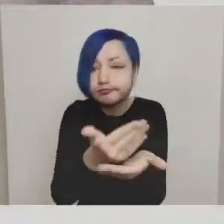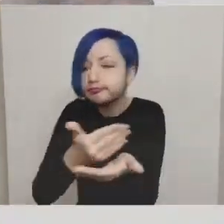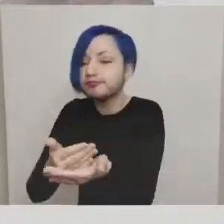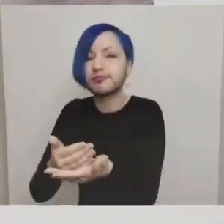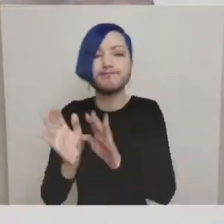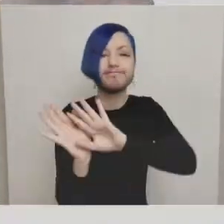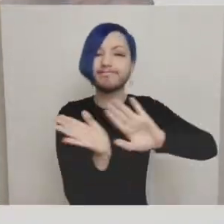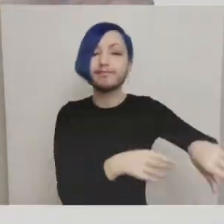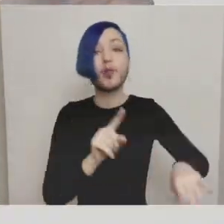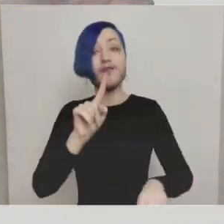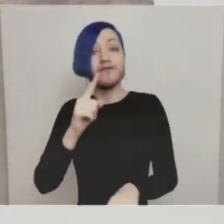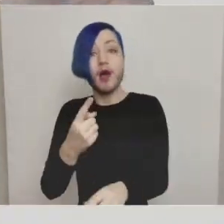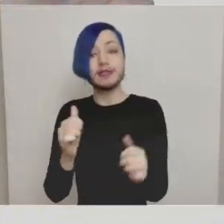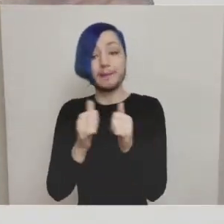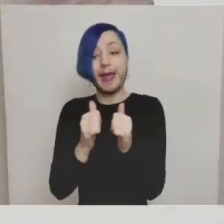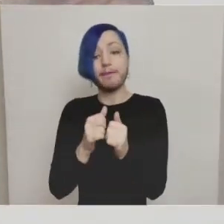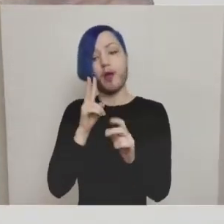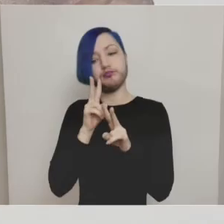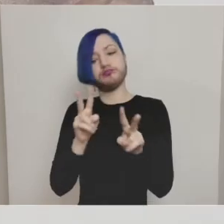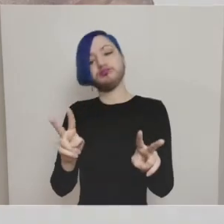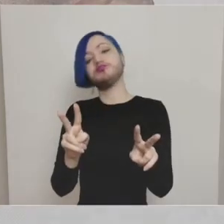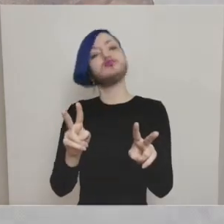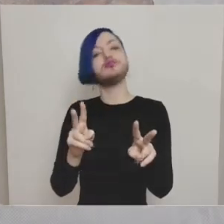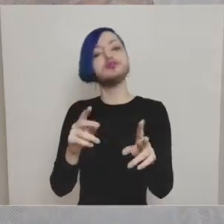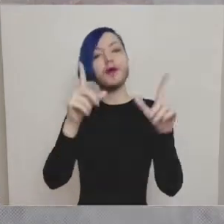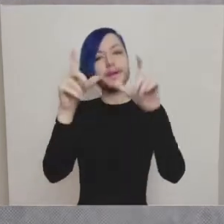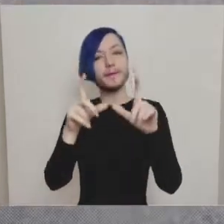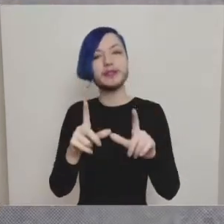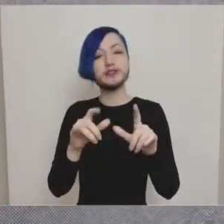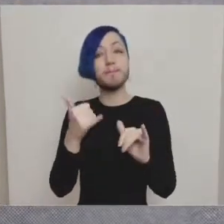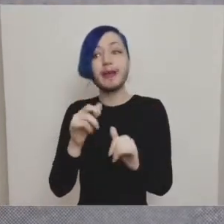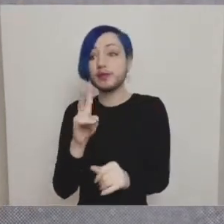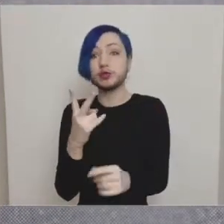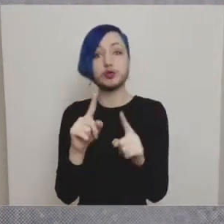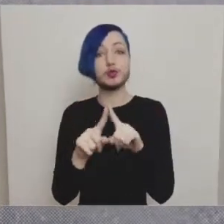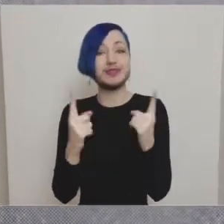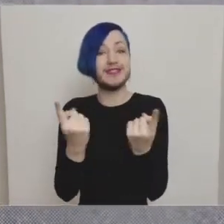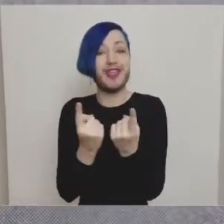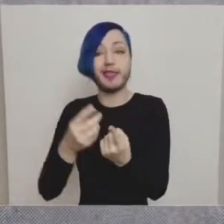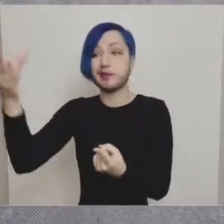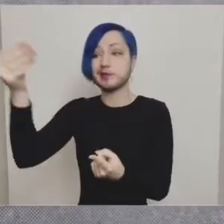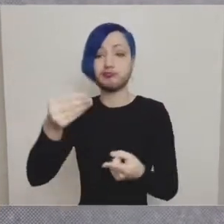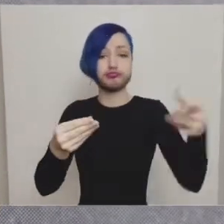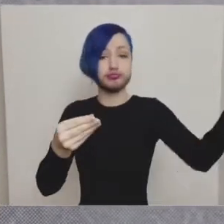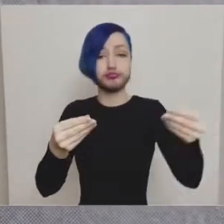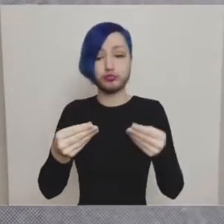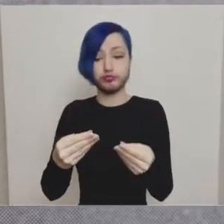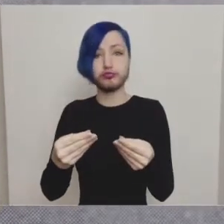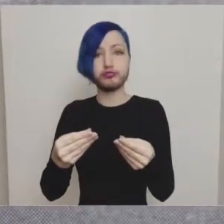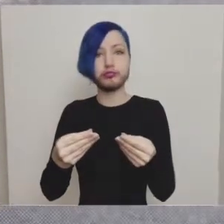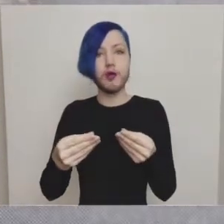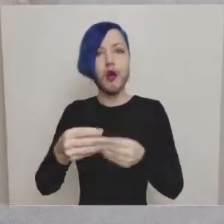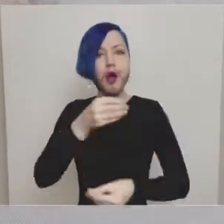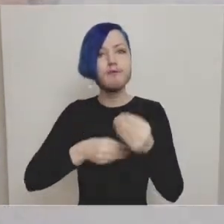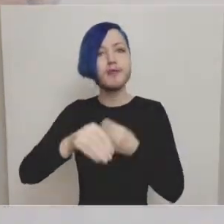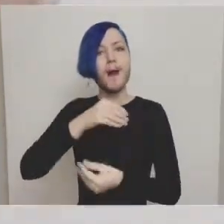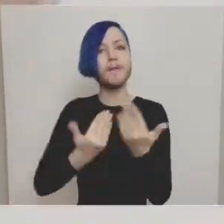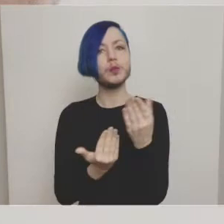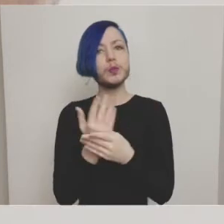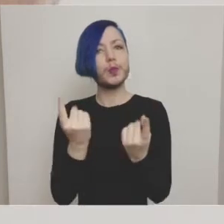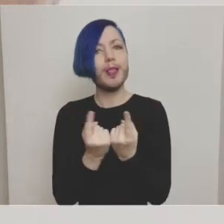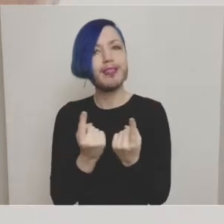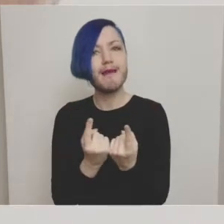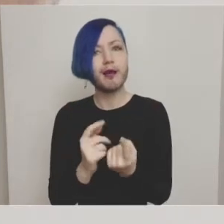images and working on paper to see how two seemingly different elements might come together to form something new